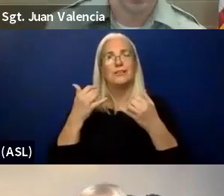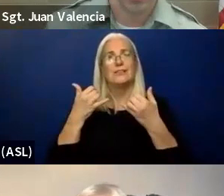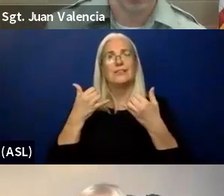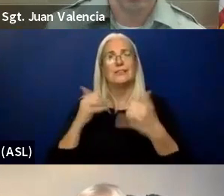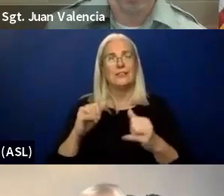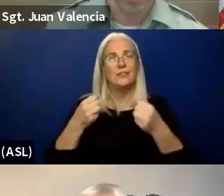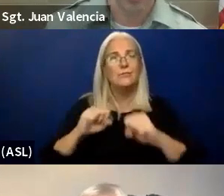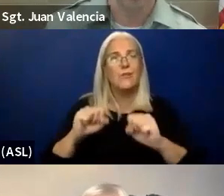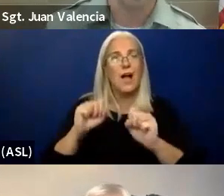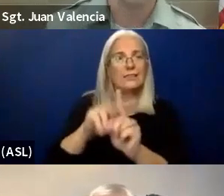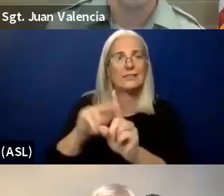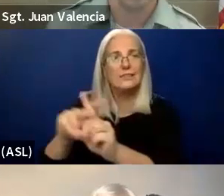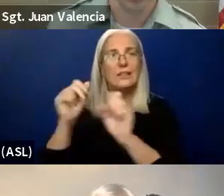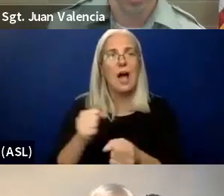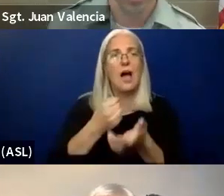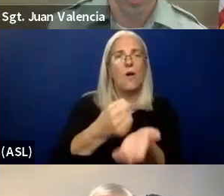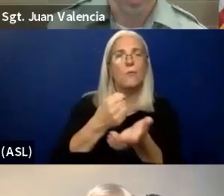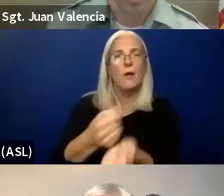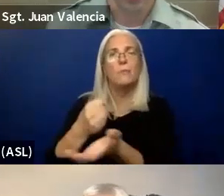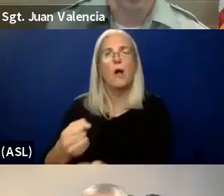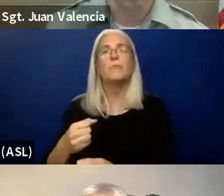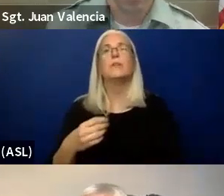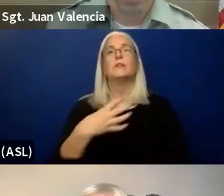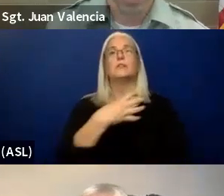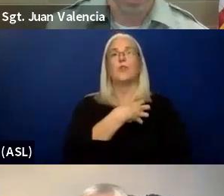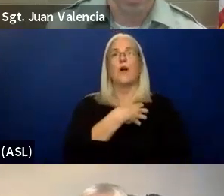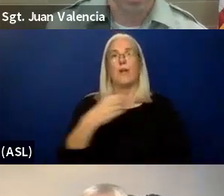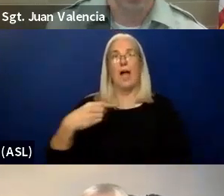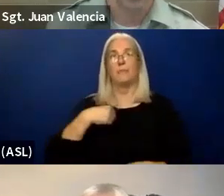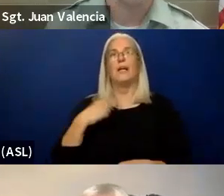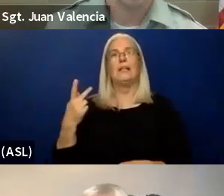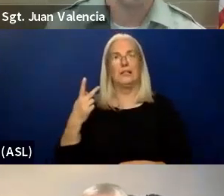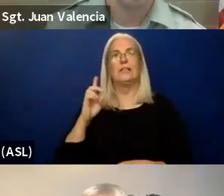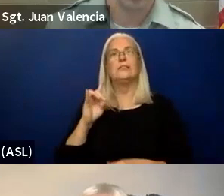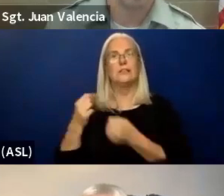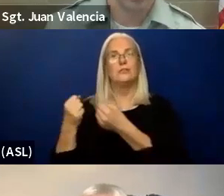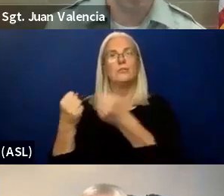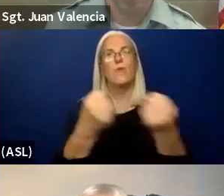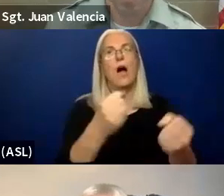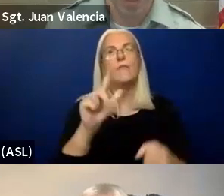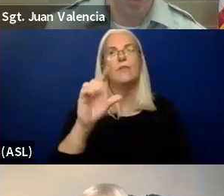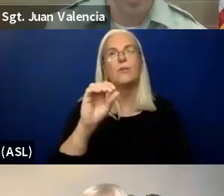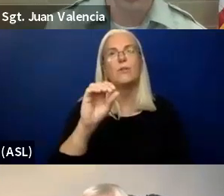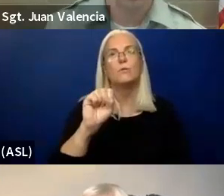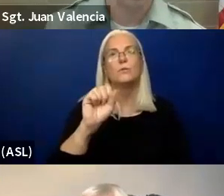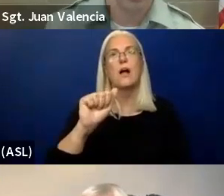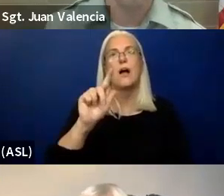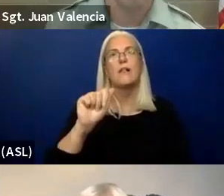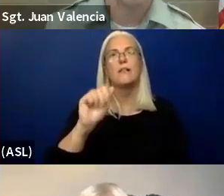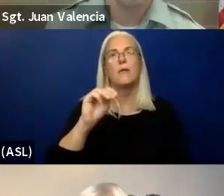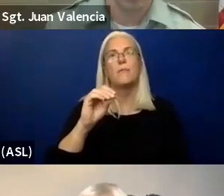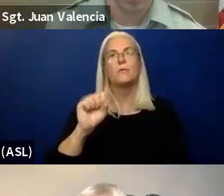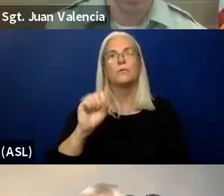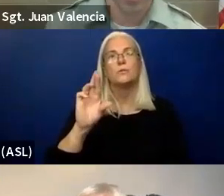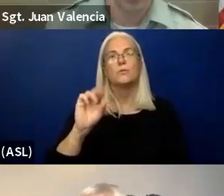I surveyed and drove Los Alamos Road. And we just want to let people know that we saw a lot